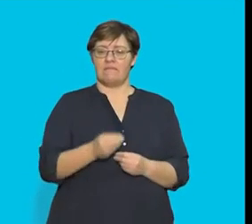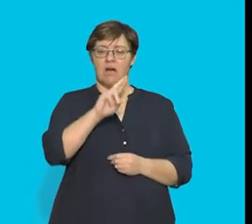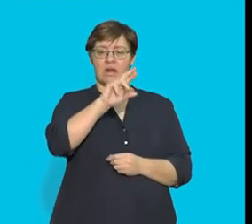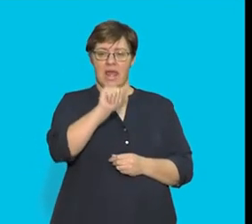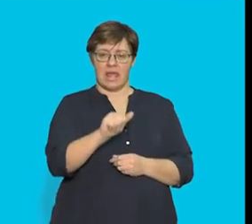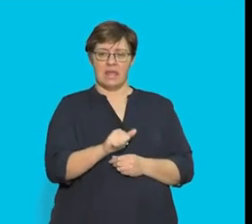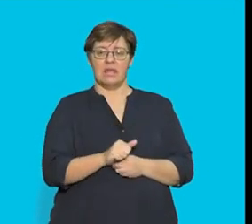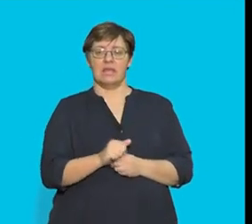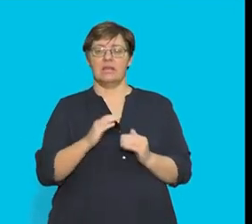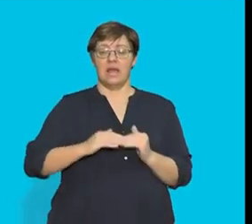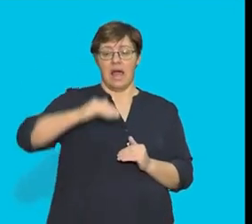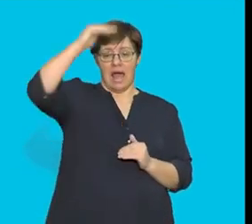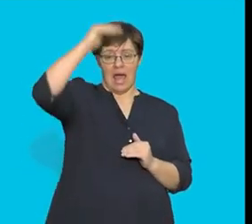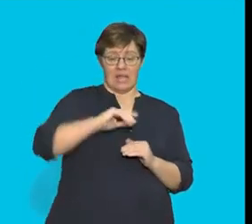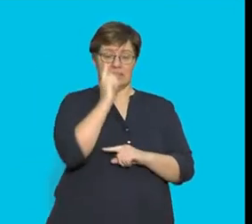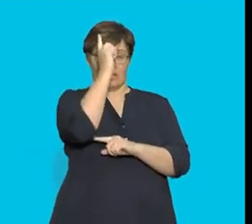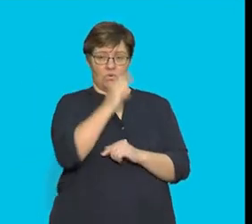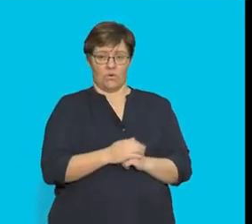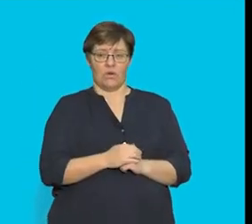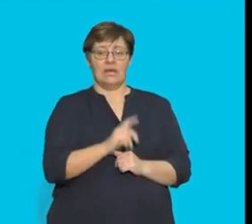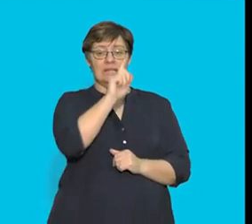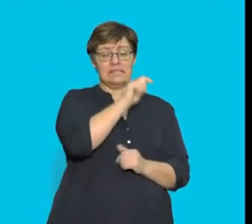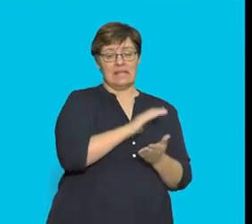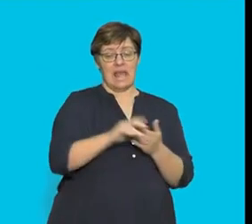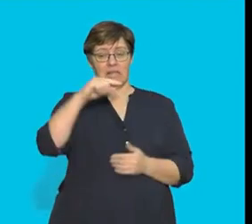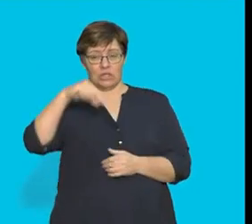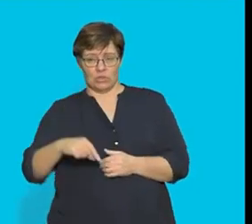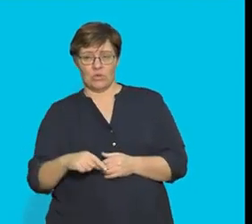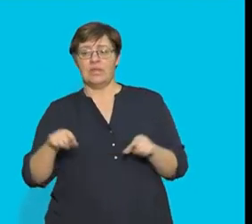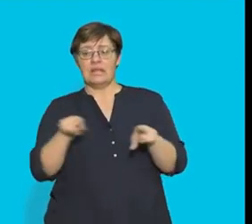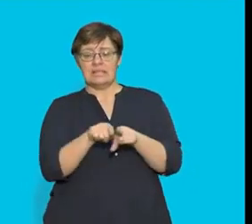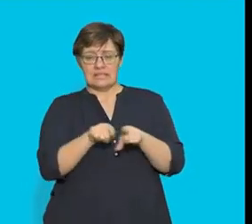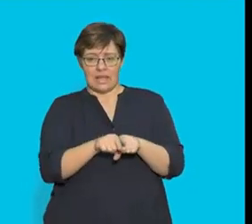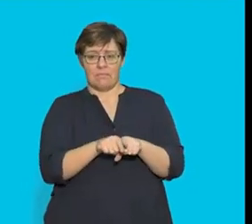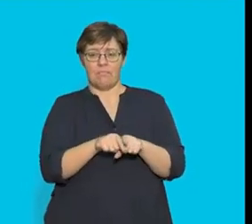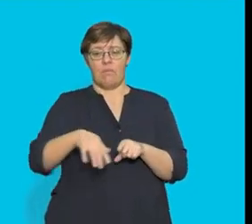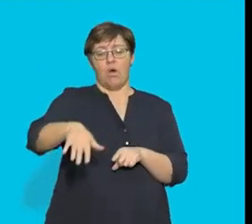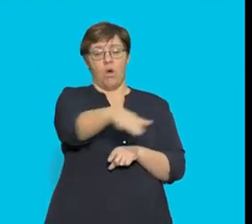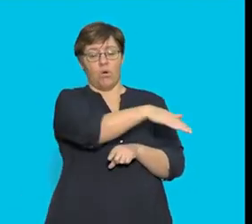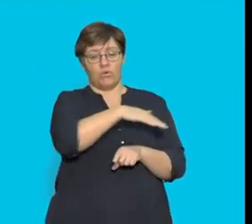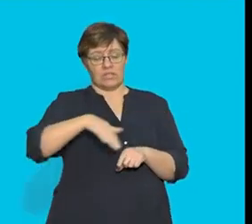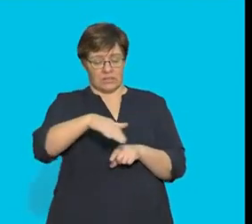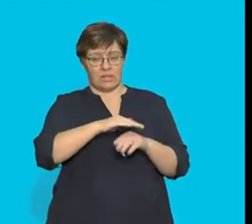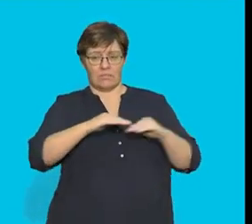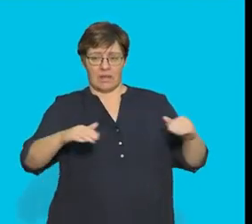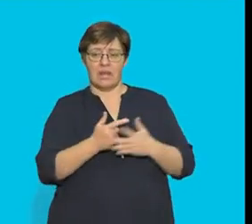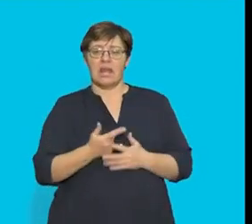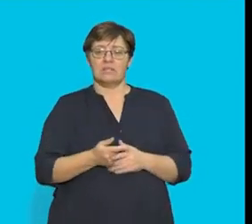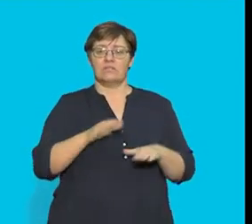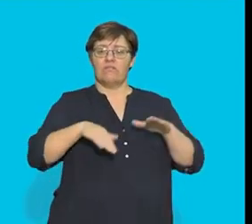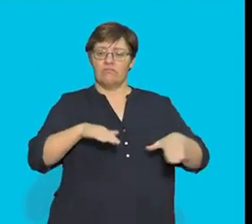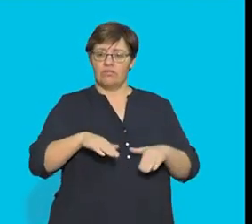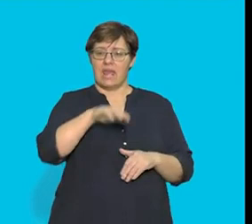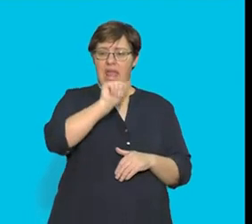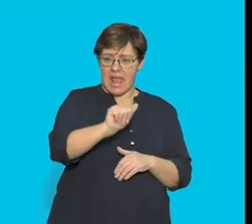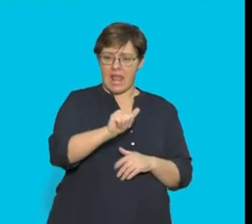In the diagram, we have RA equals to the height of the vertical tower. T and Q are 2 points in the same horizontal plane as the